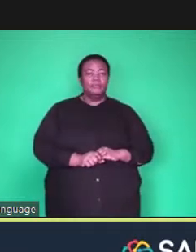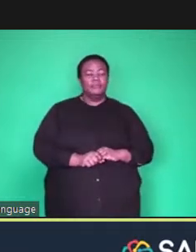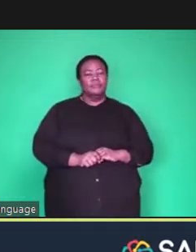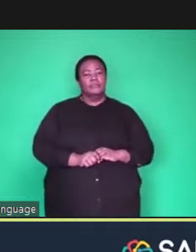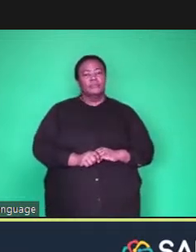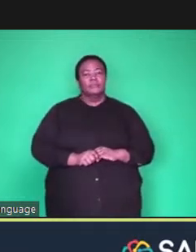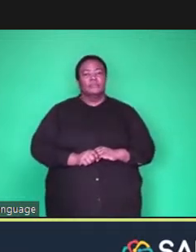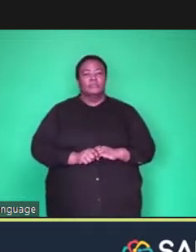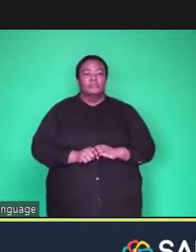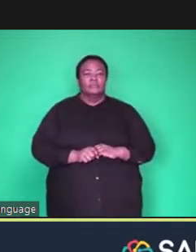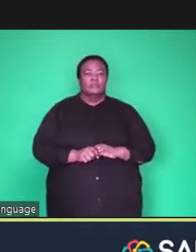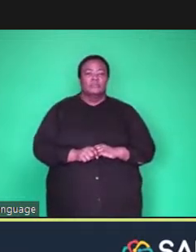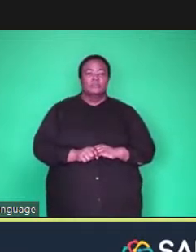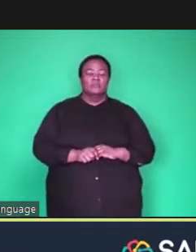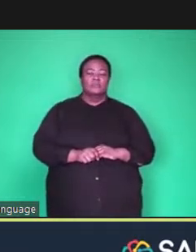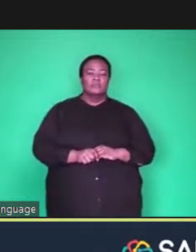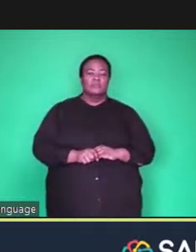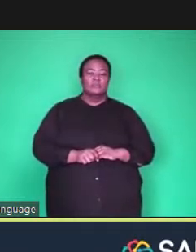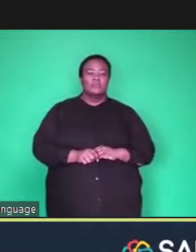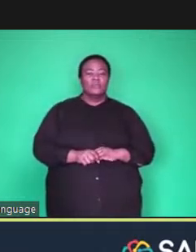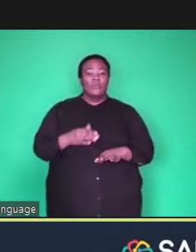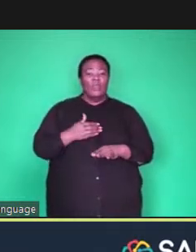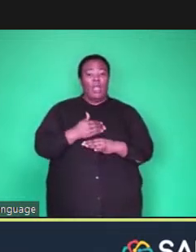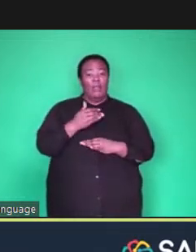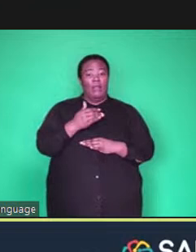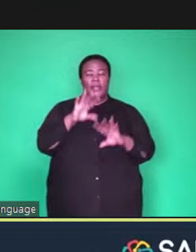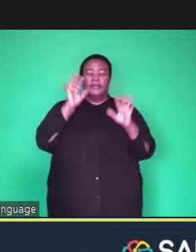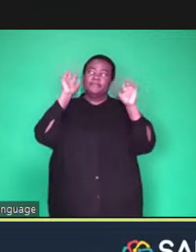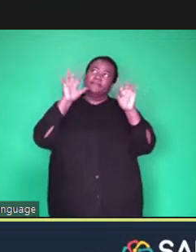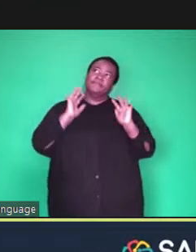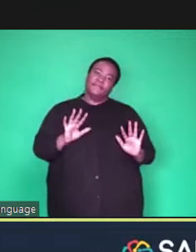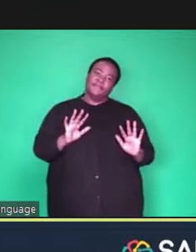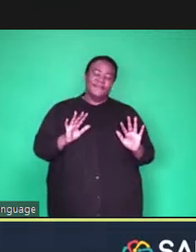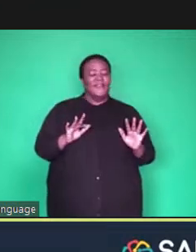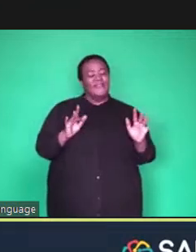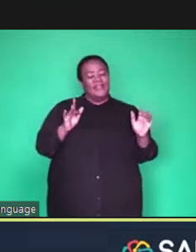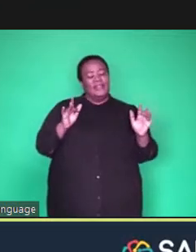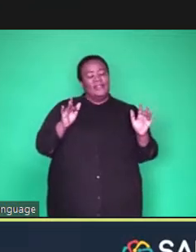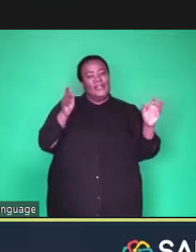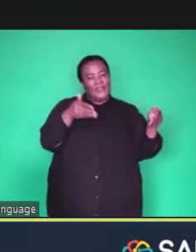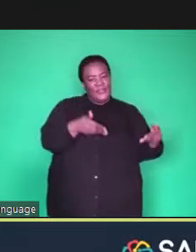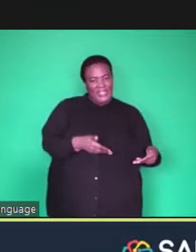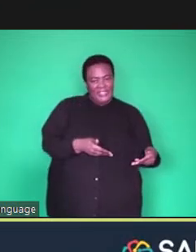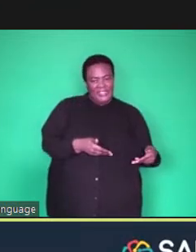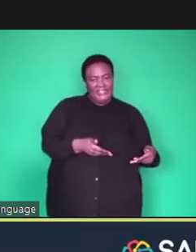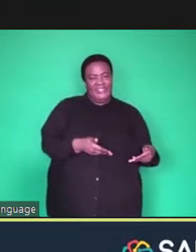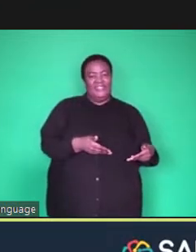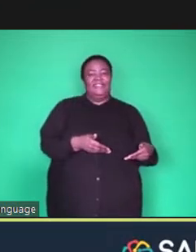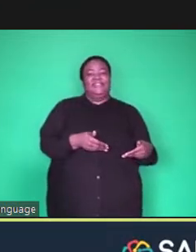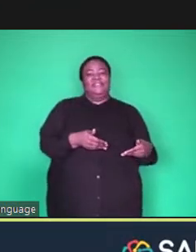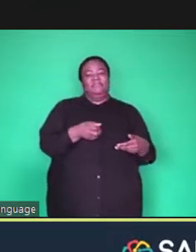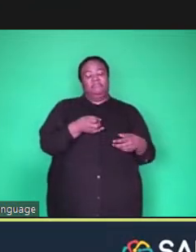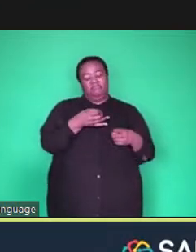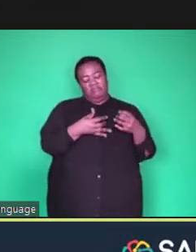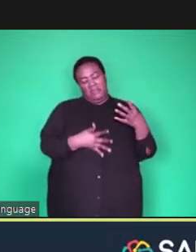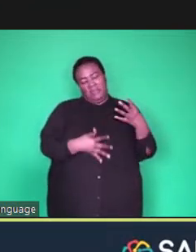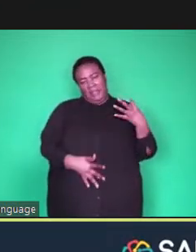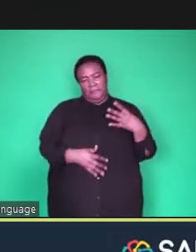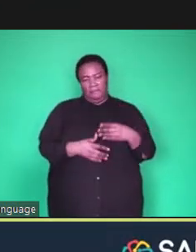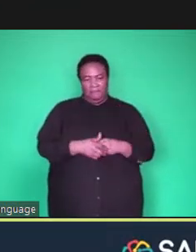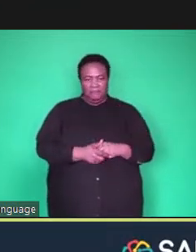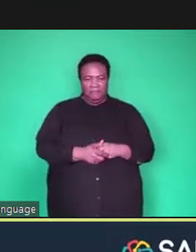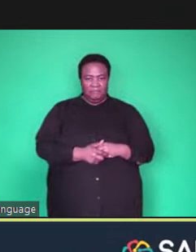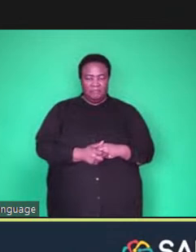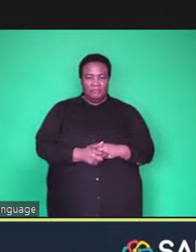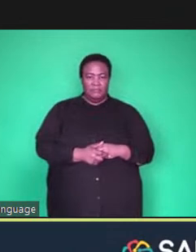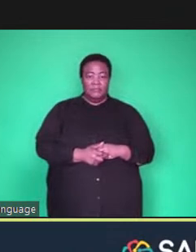Less dwelling is needed after excellent introductions by others, Martin, Dori, Kath especially. These are